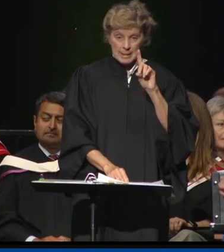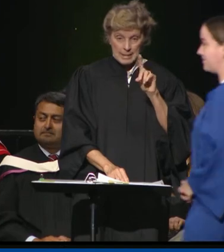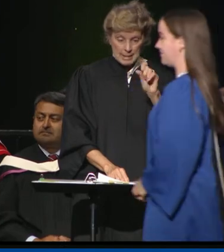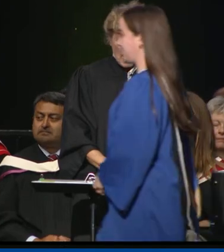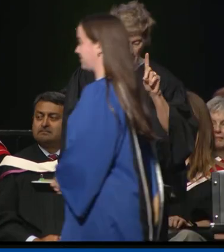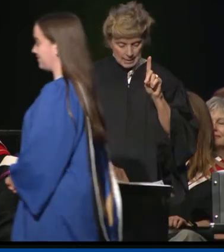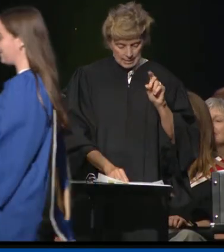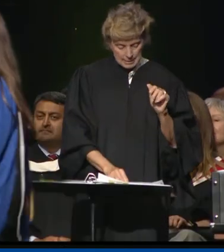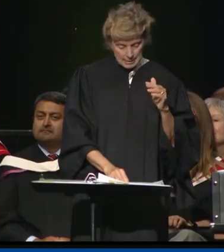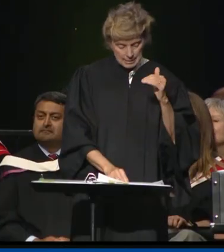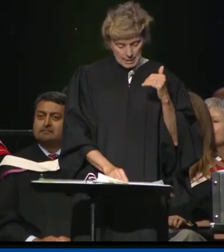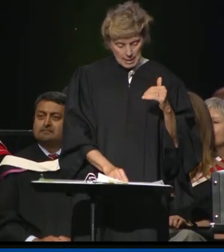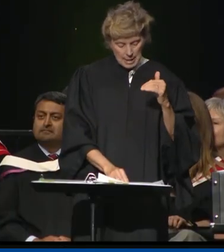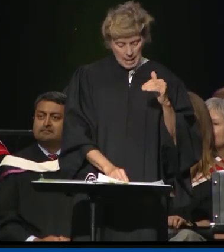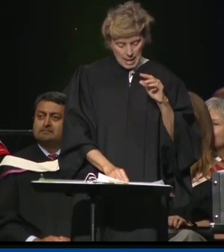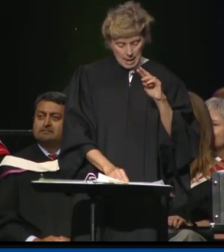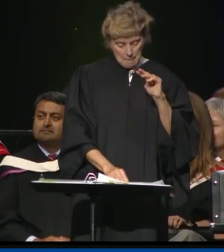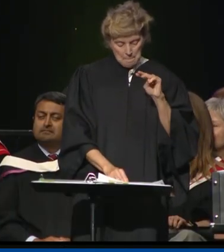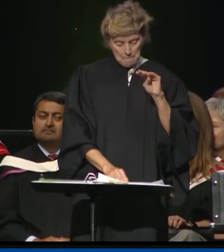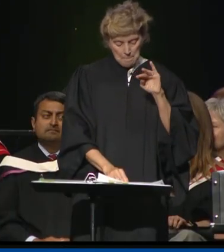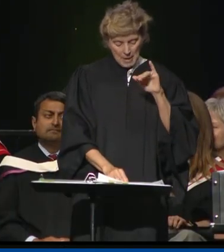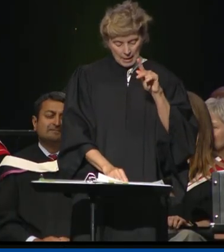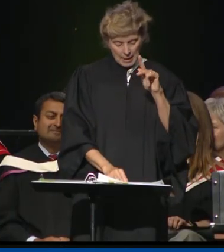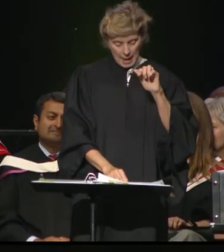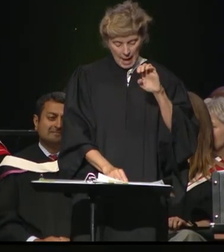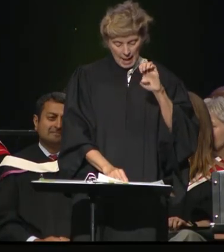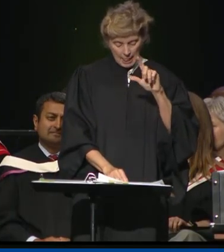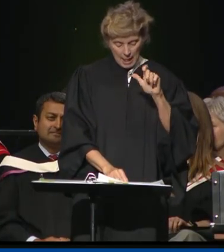Michaela Pagoto, with distinction.